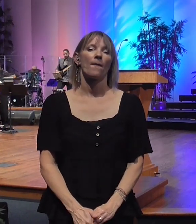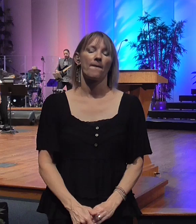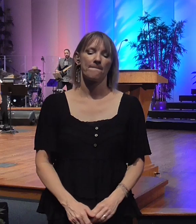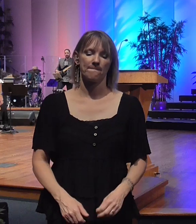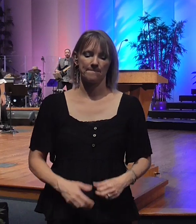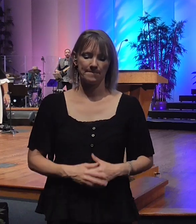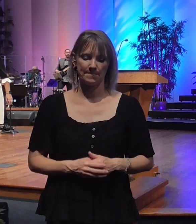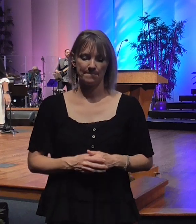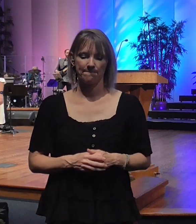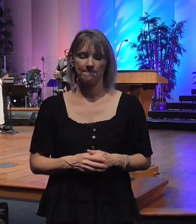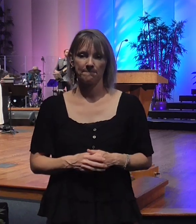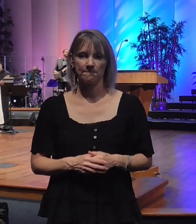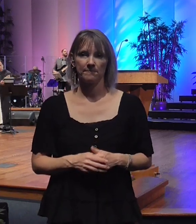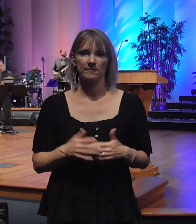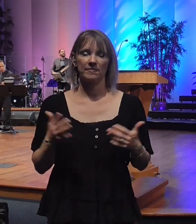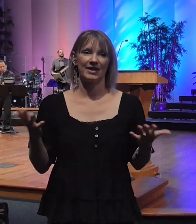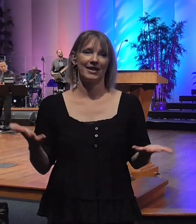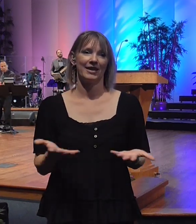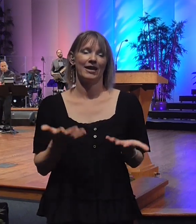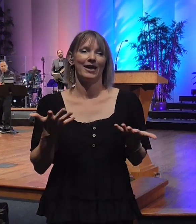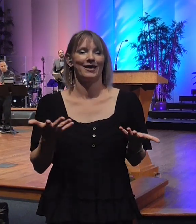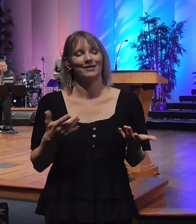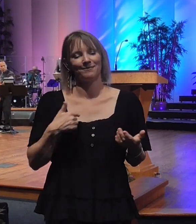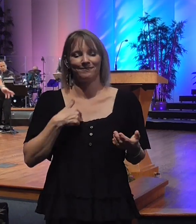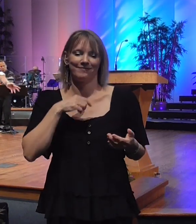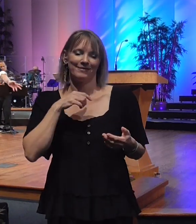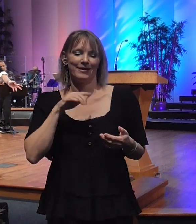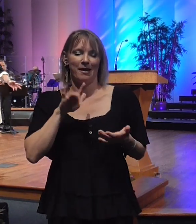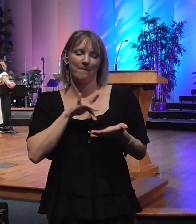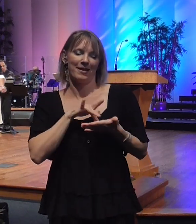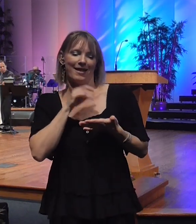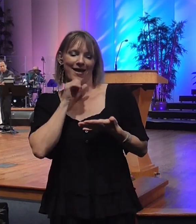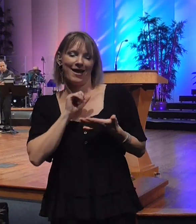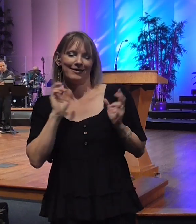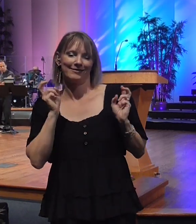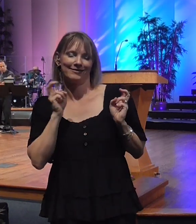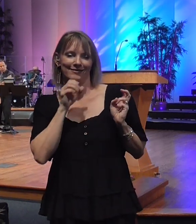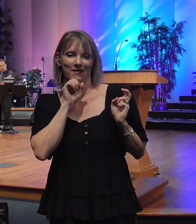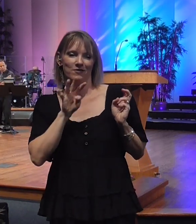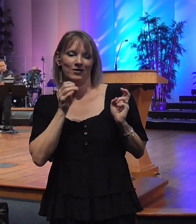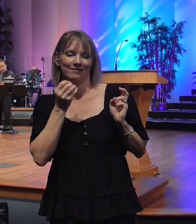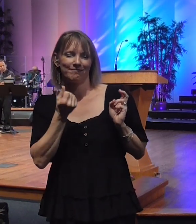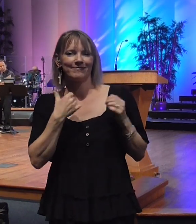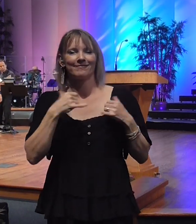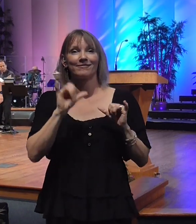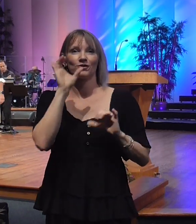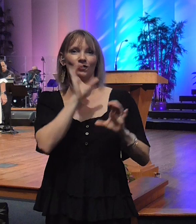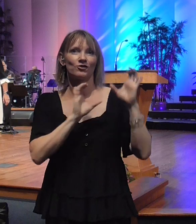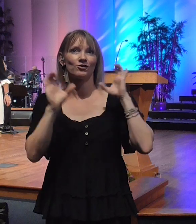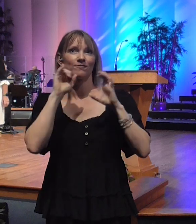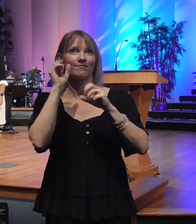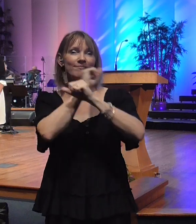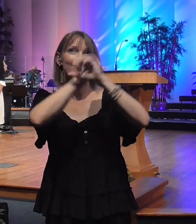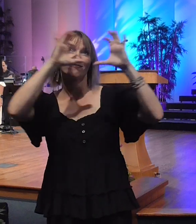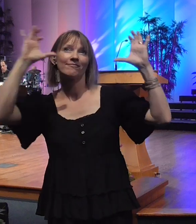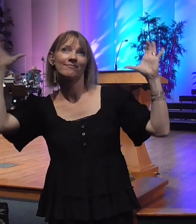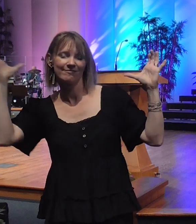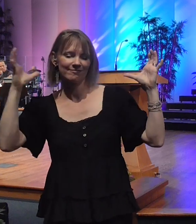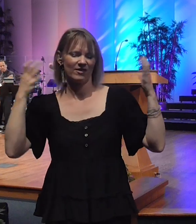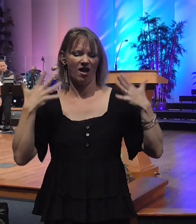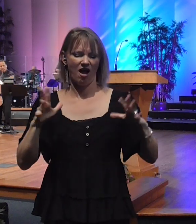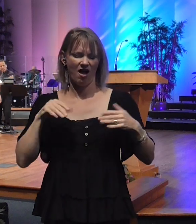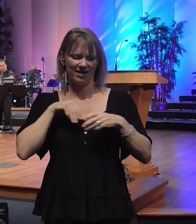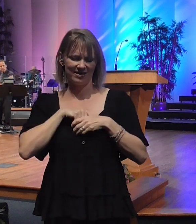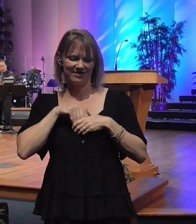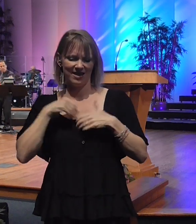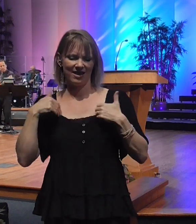Here at middle age, I'm still looking for a dream. A war is already waged